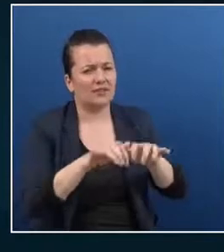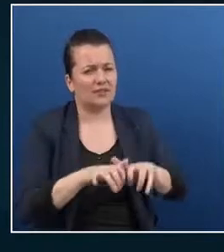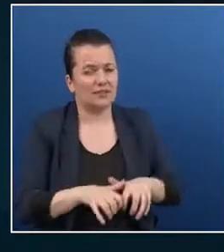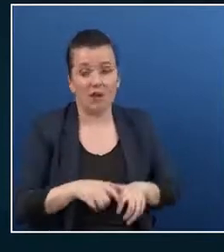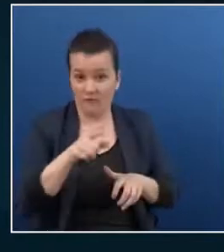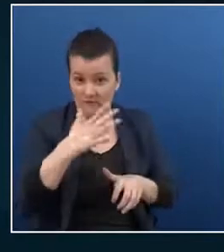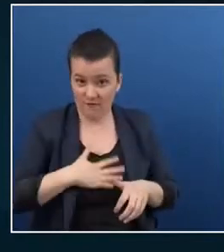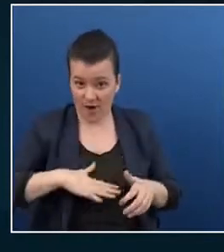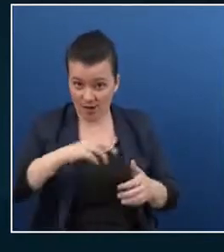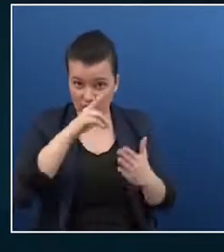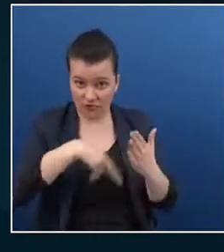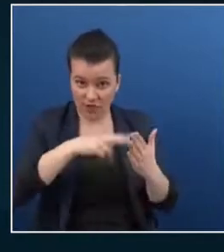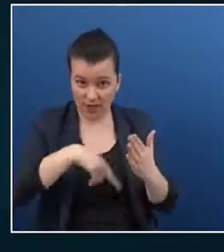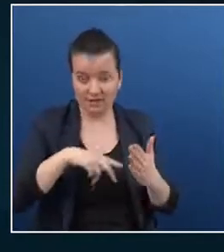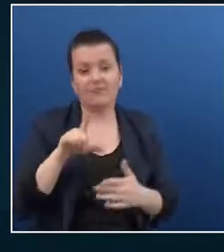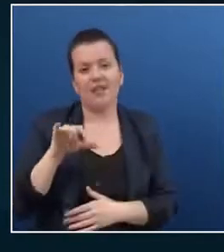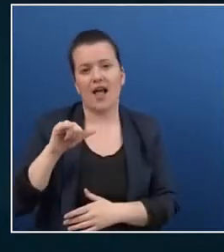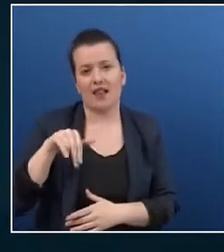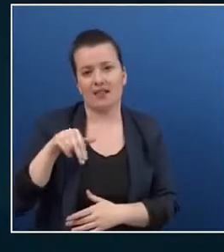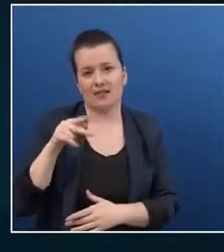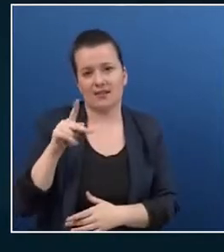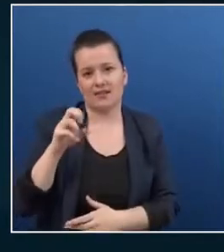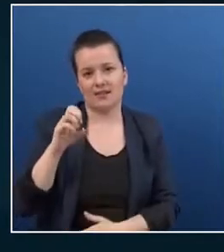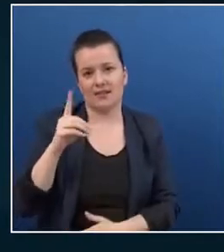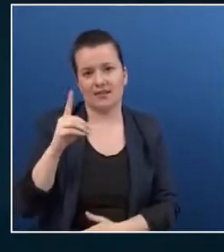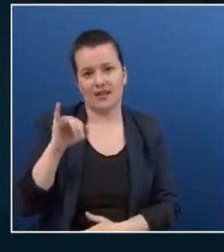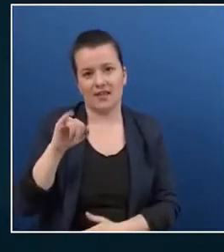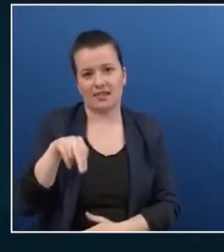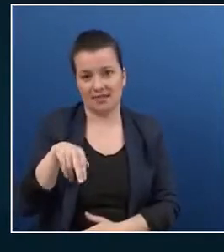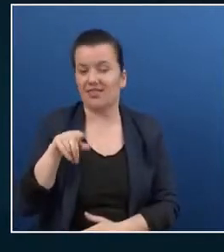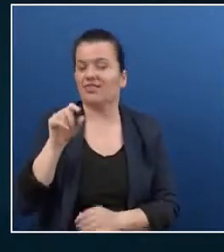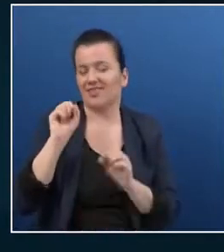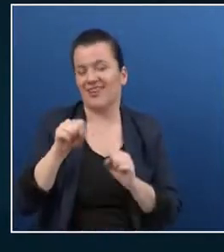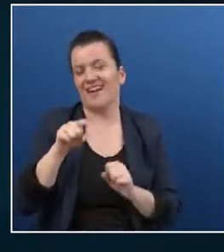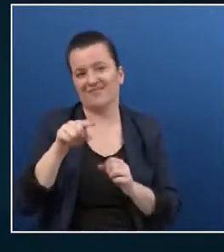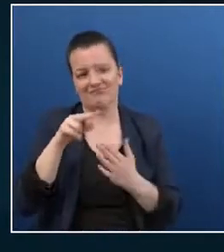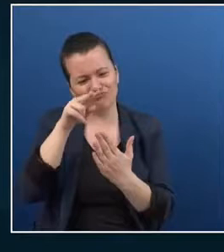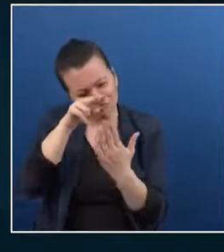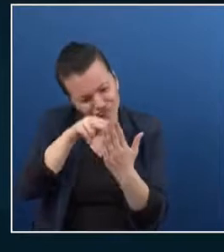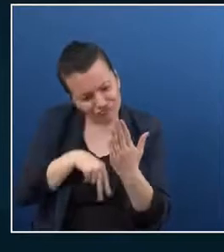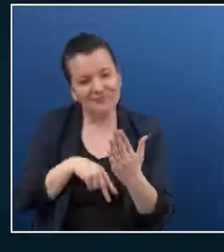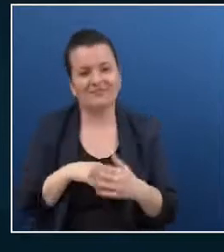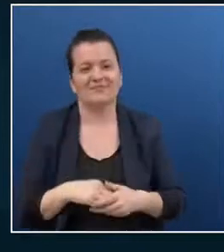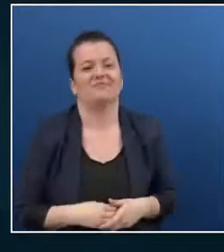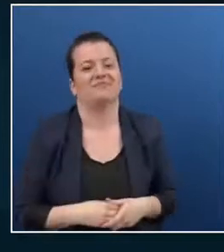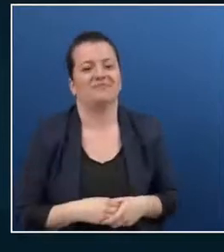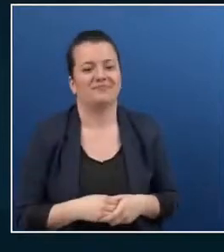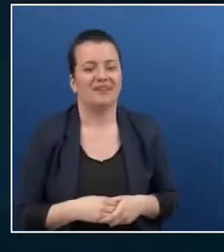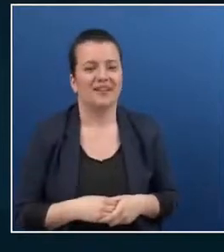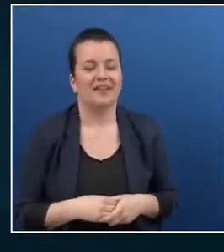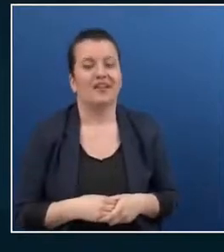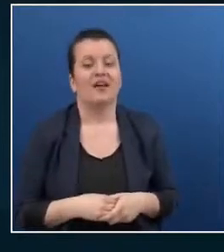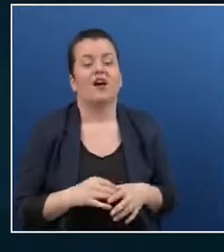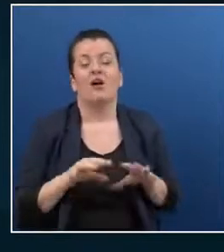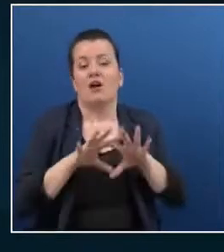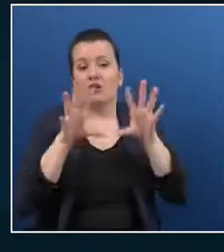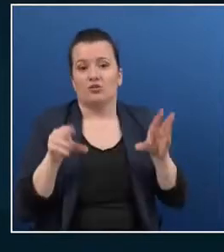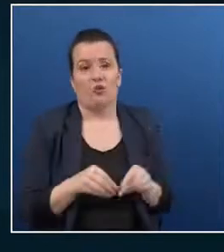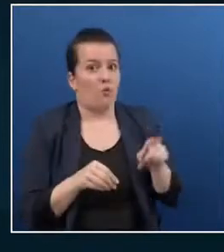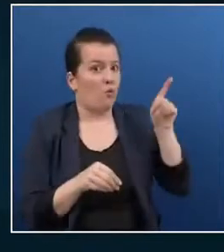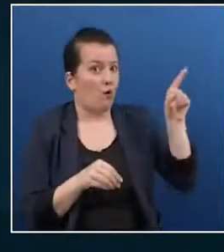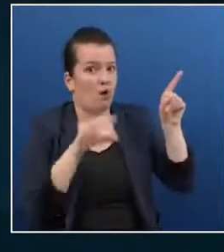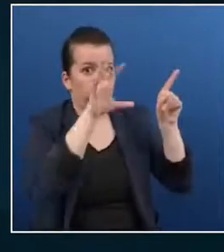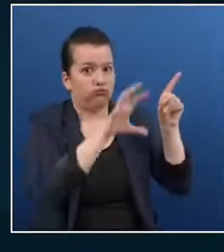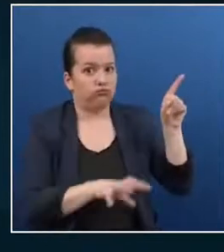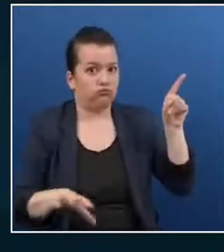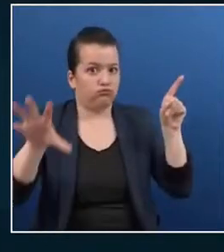I can share that. So that's really, really interesting to me. And something to know about the Project